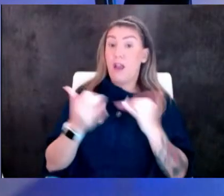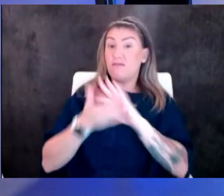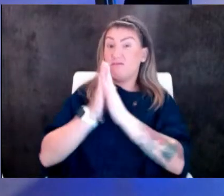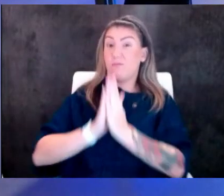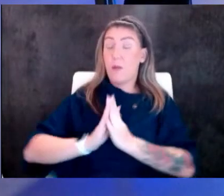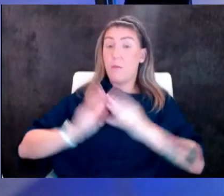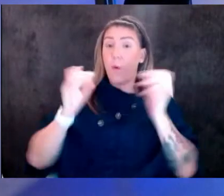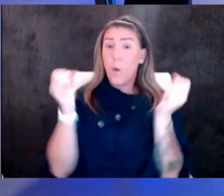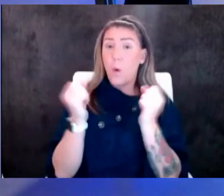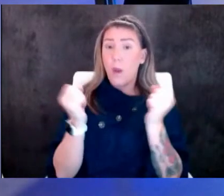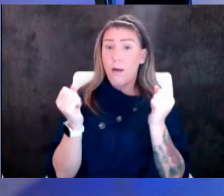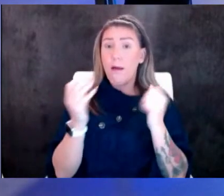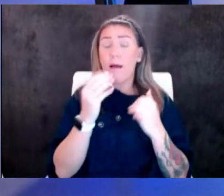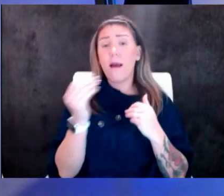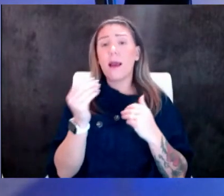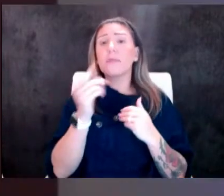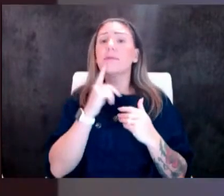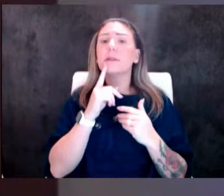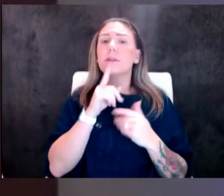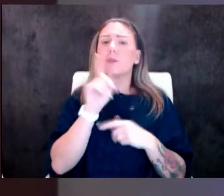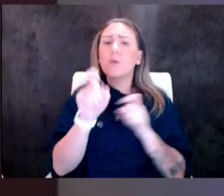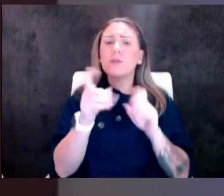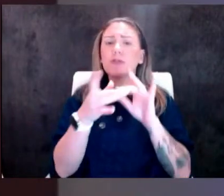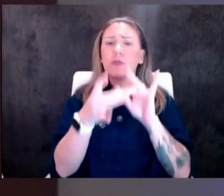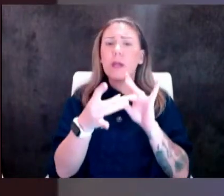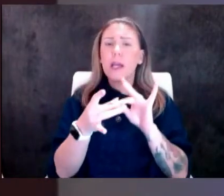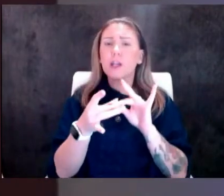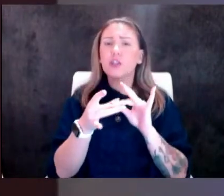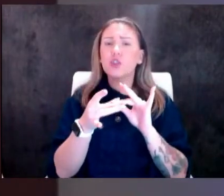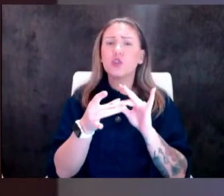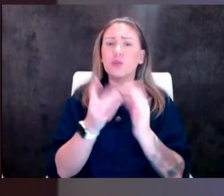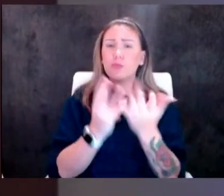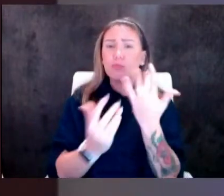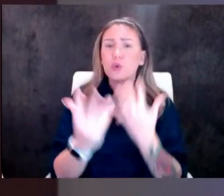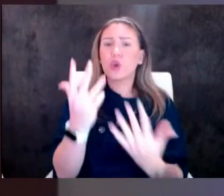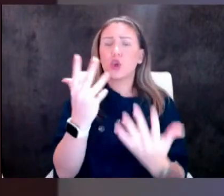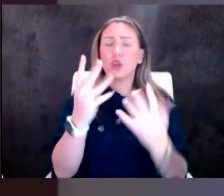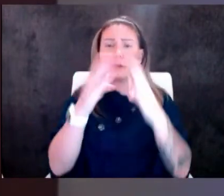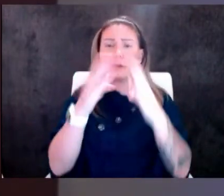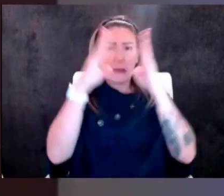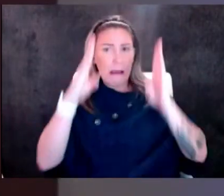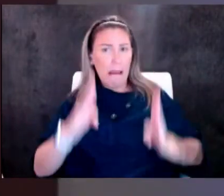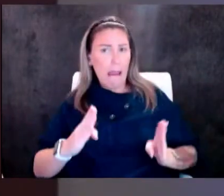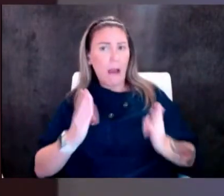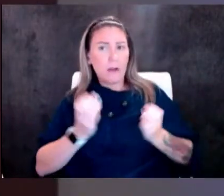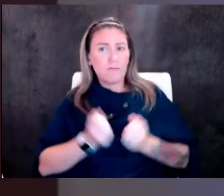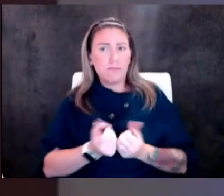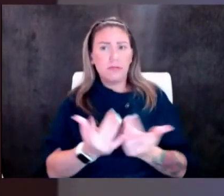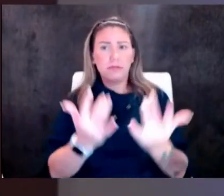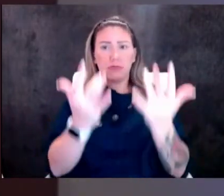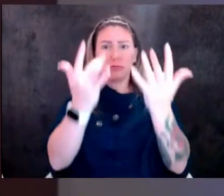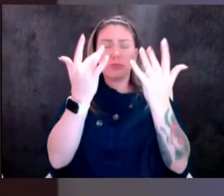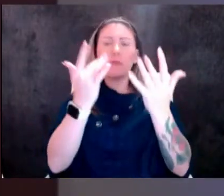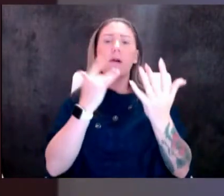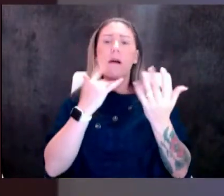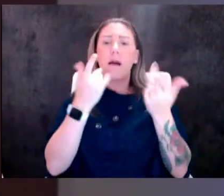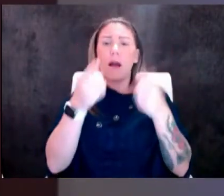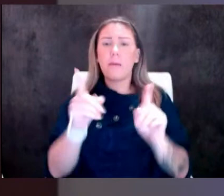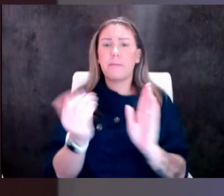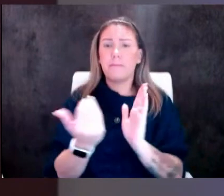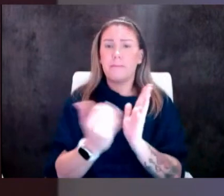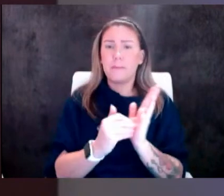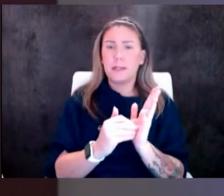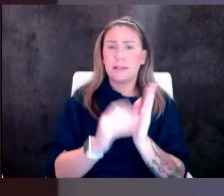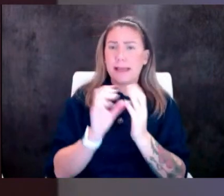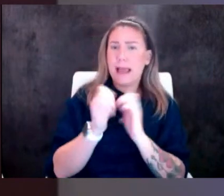the question about burns in house fires starts to rise up again. So families taking a look at how they're heating